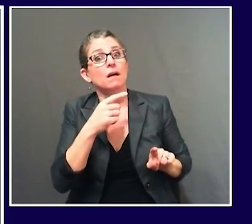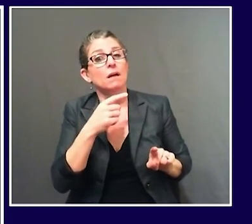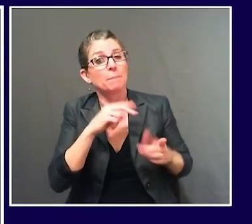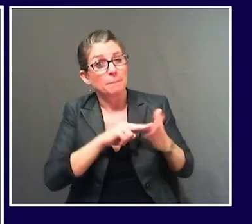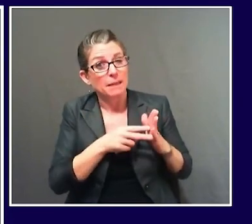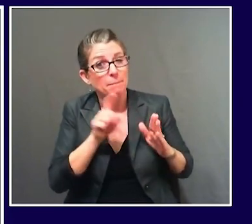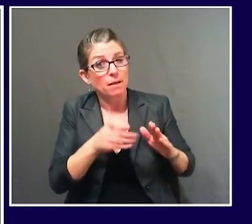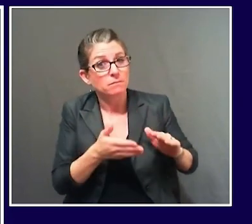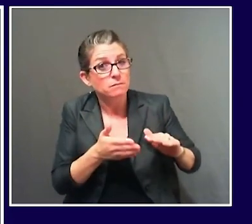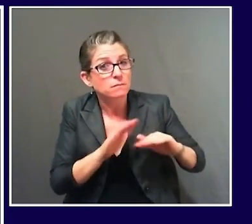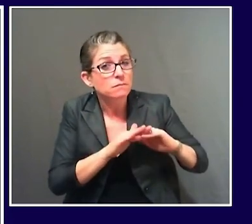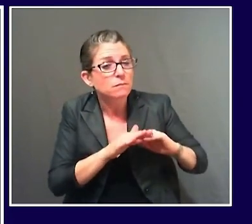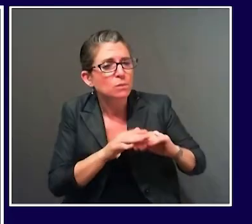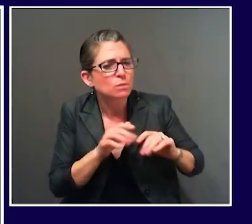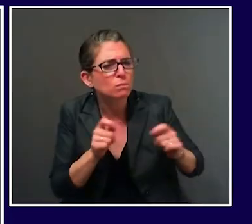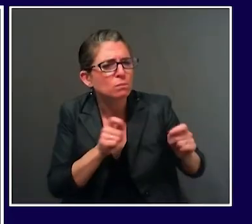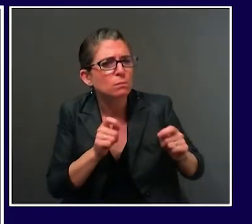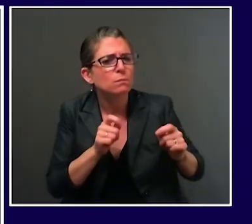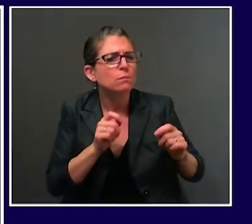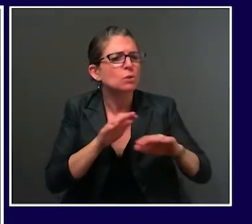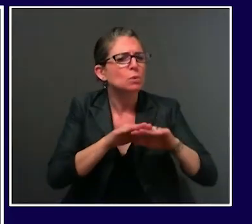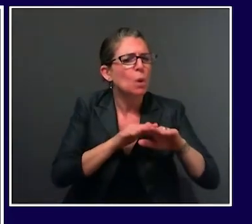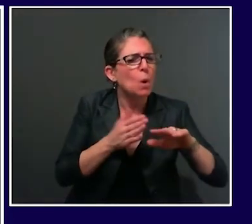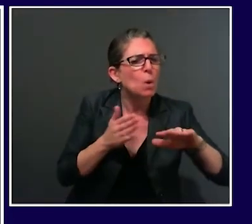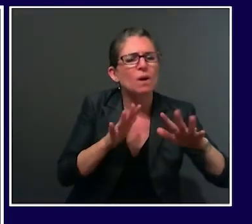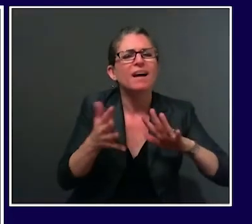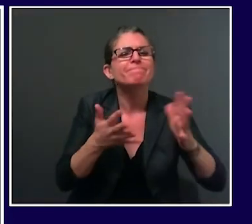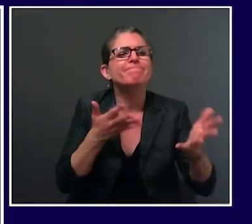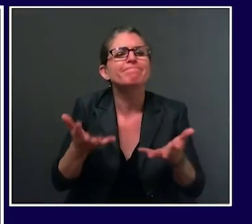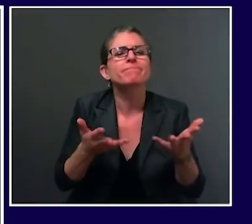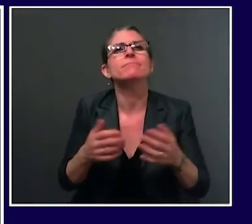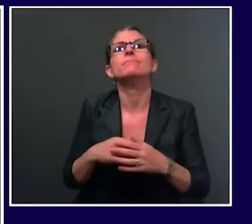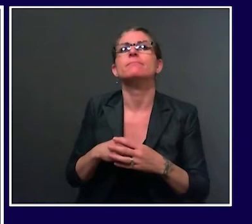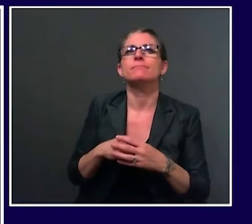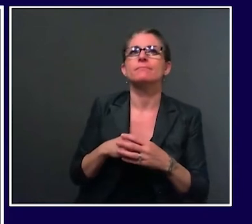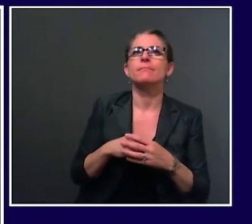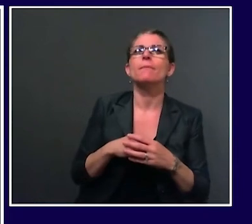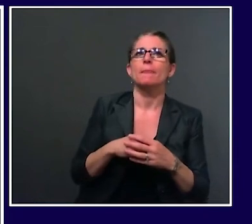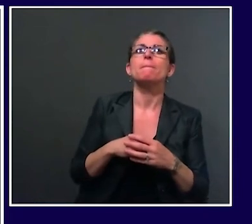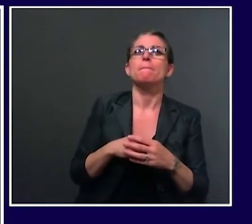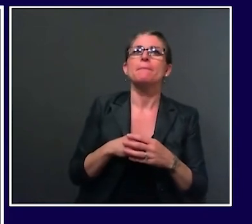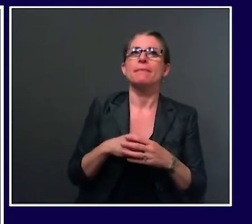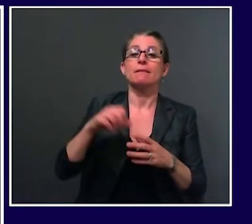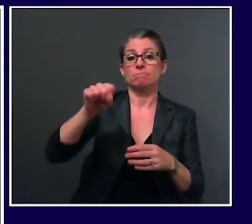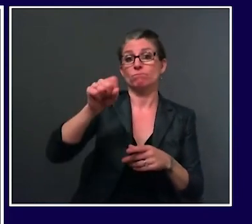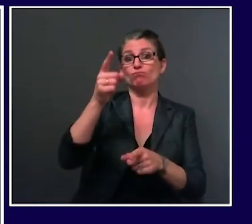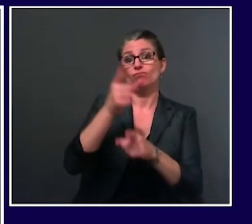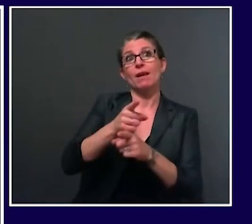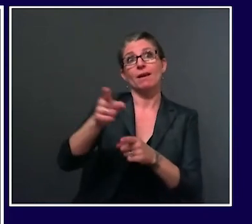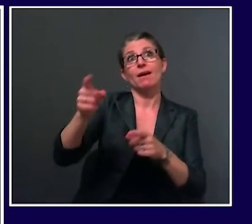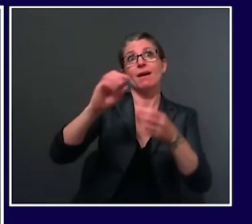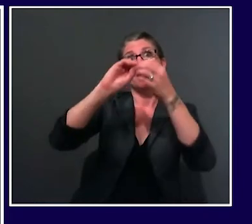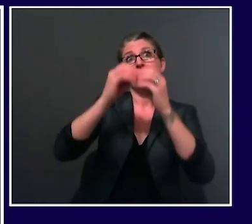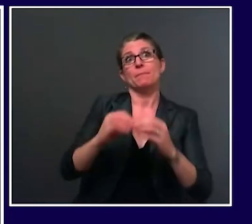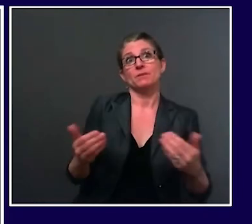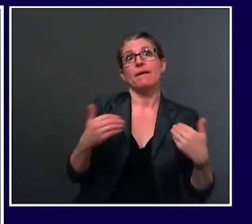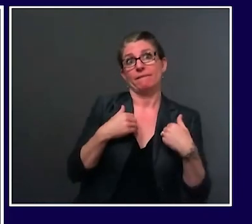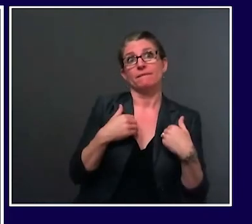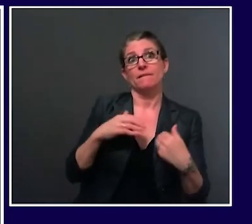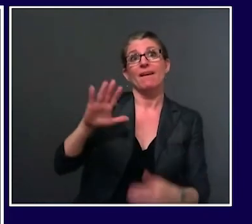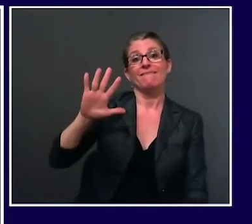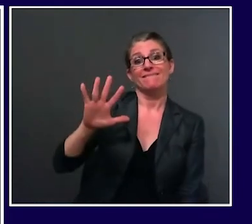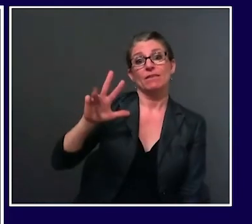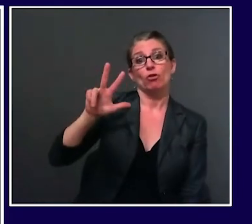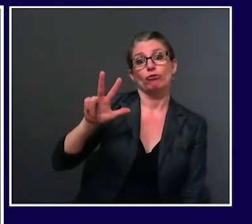then I know you have the numbers, Steve, but just to recap for everybody. Right now in Maine, there are 53 individuals hospitalized, 18 in